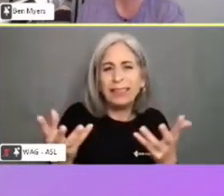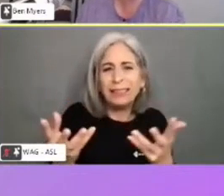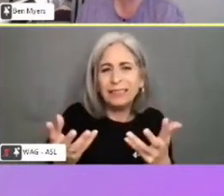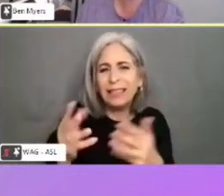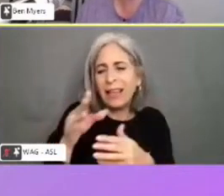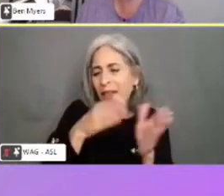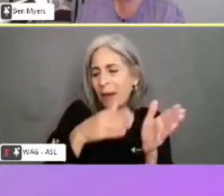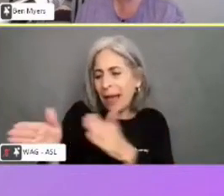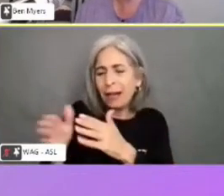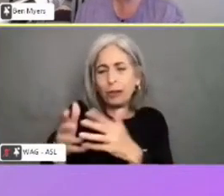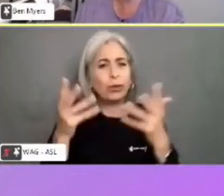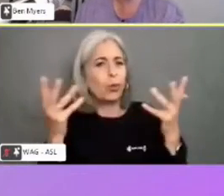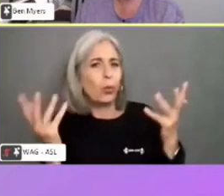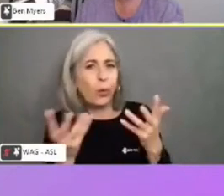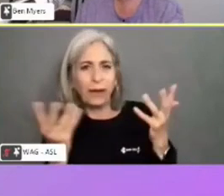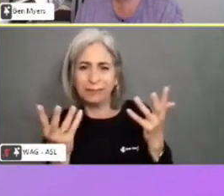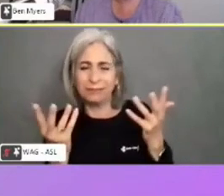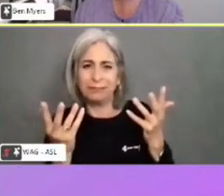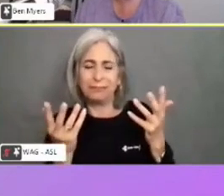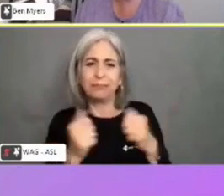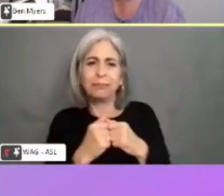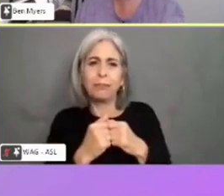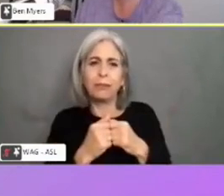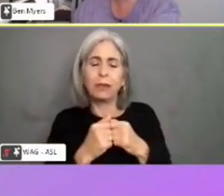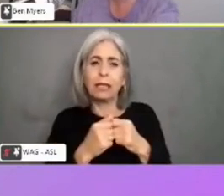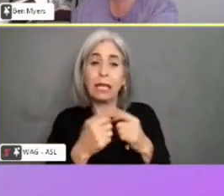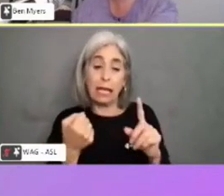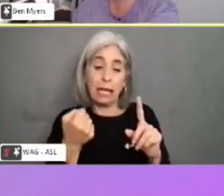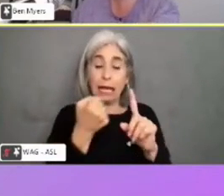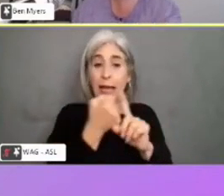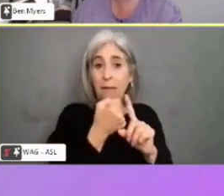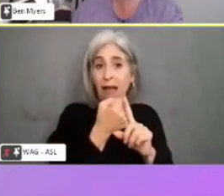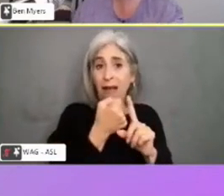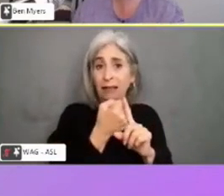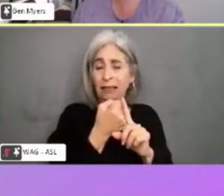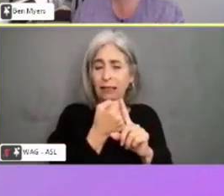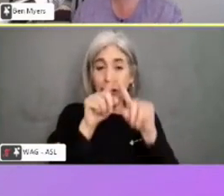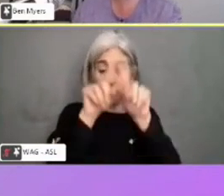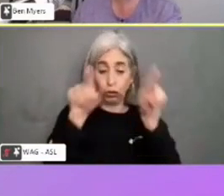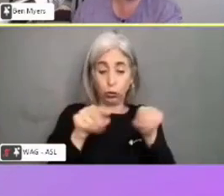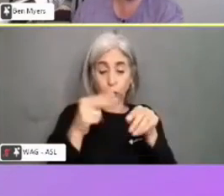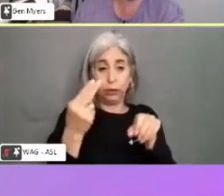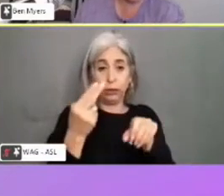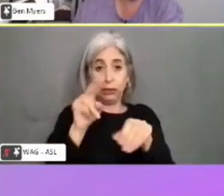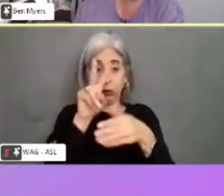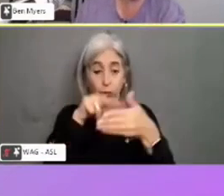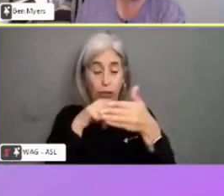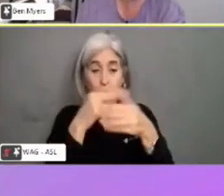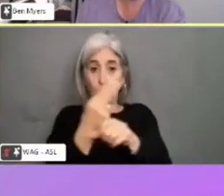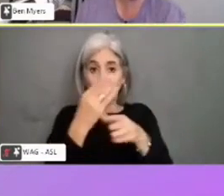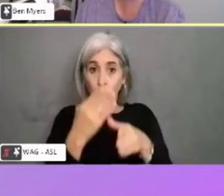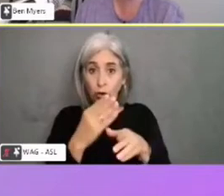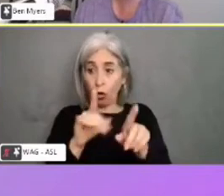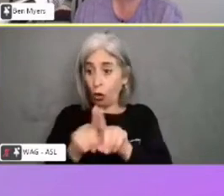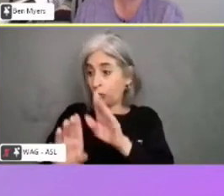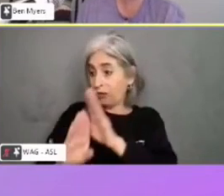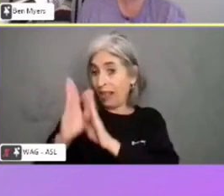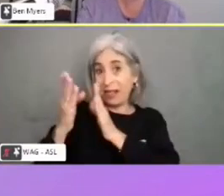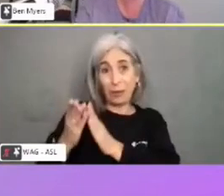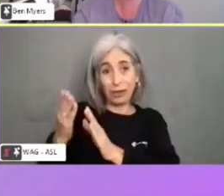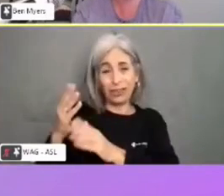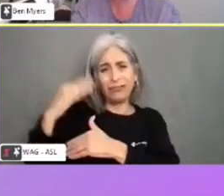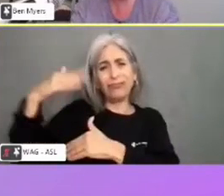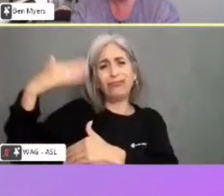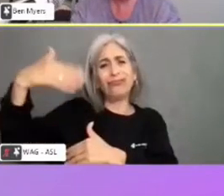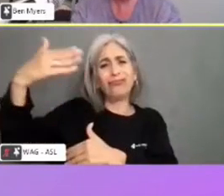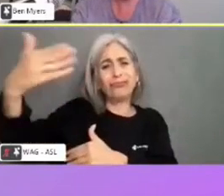patterns? What is going to impact screen reader users and developers, frankly, down the road